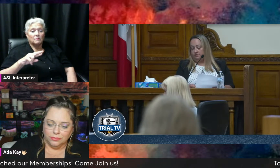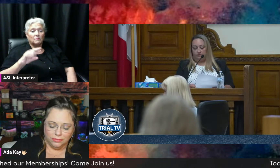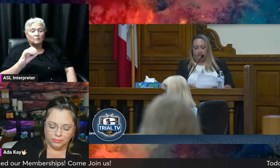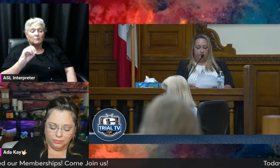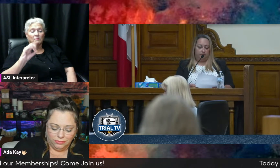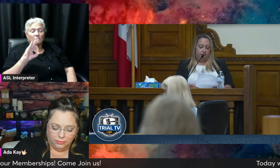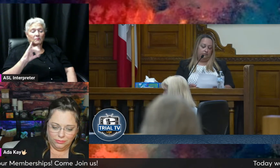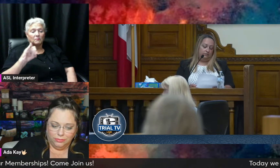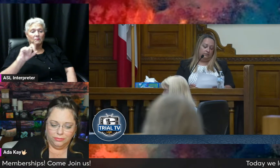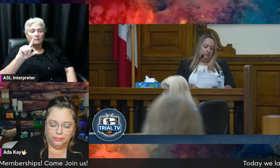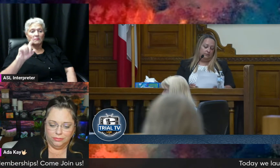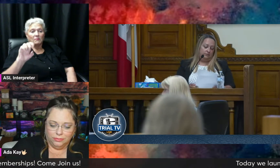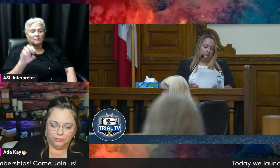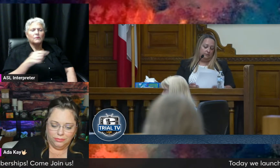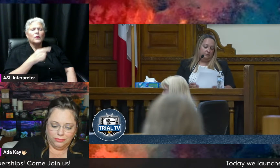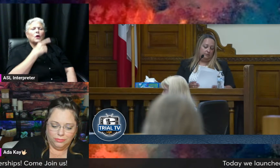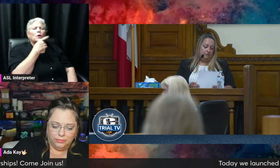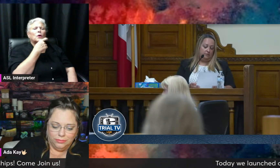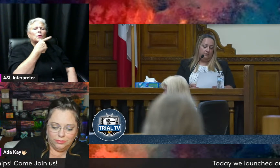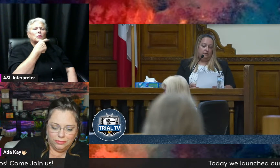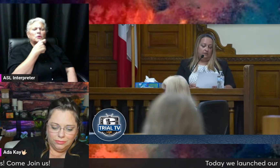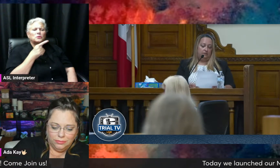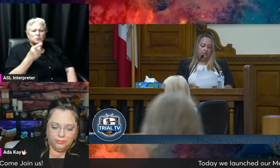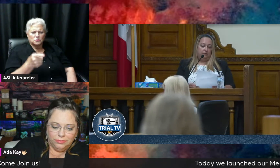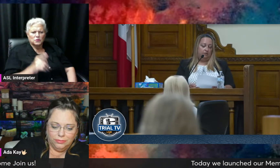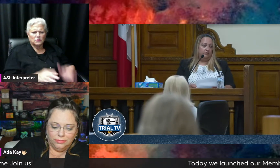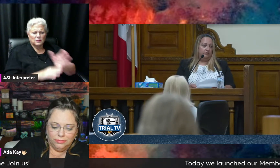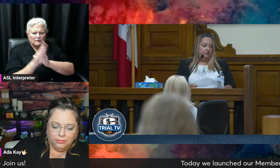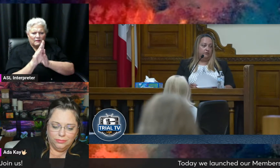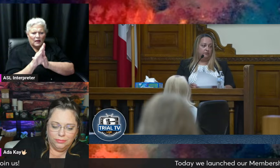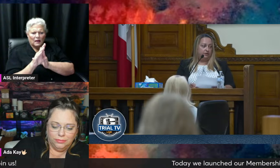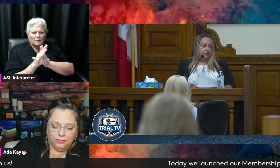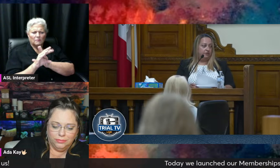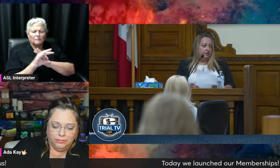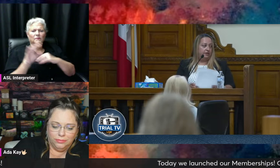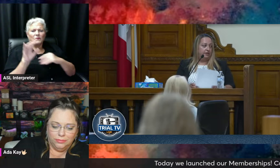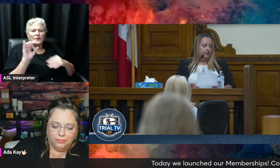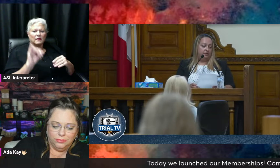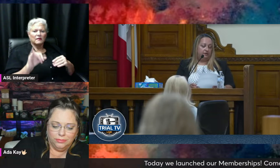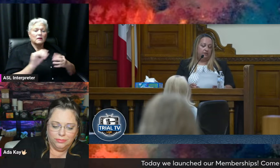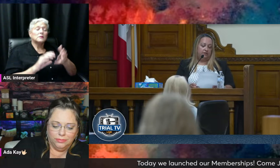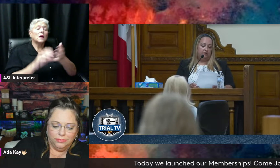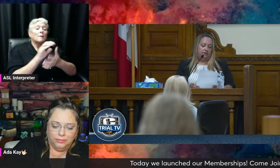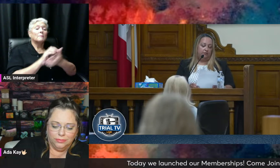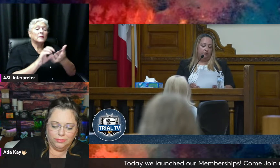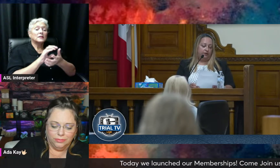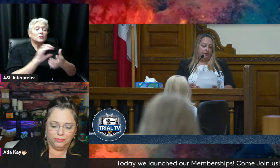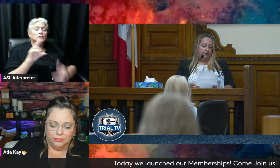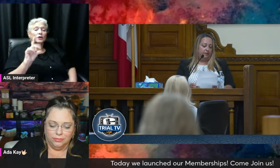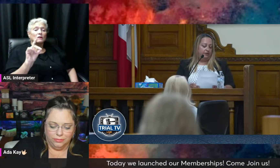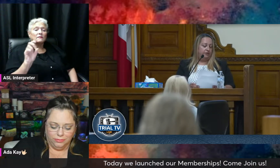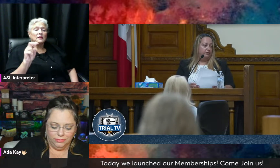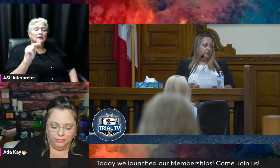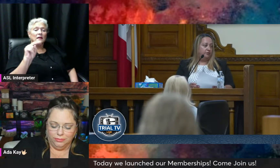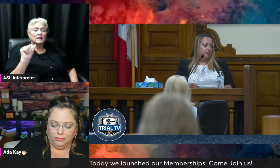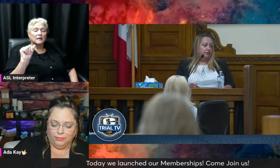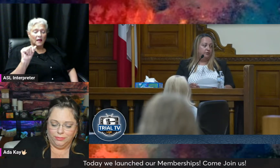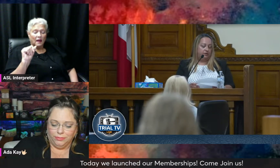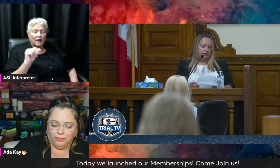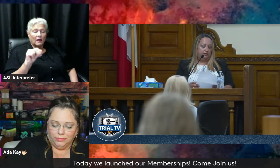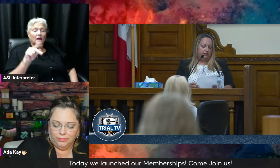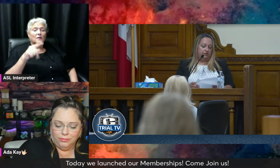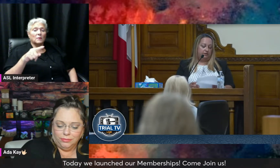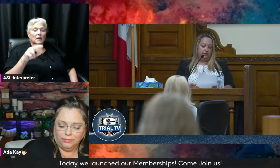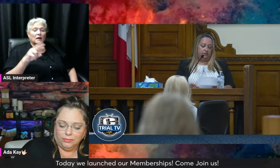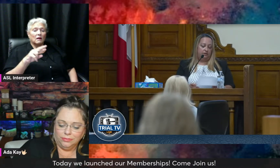And whose DNA profile were you able to develop? There was a mixture of DNA on this, and the profile of the major contributor